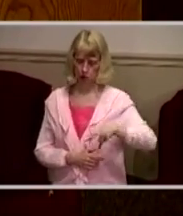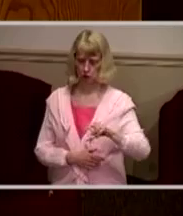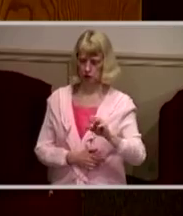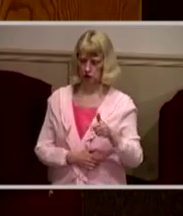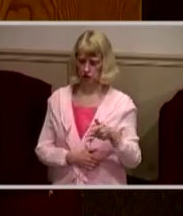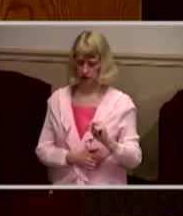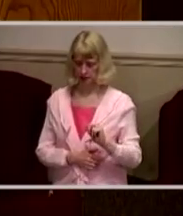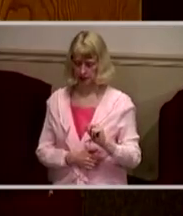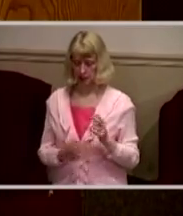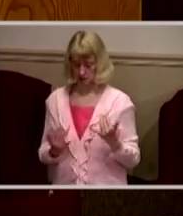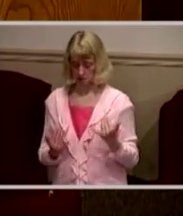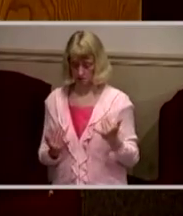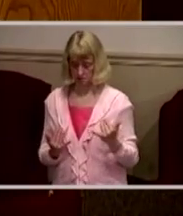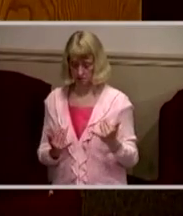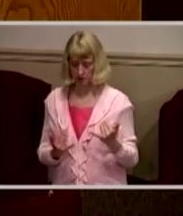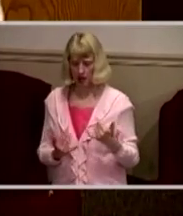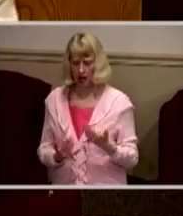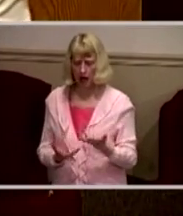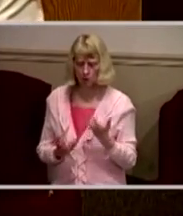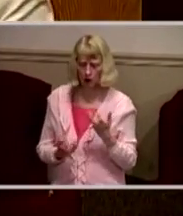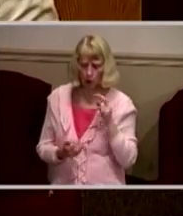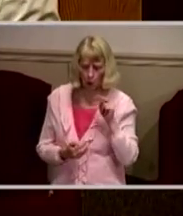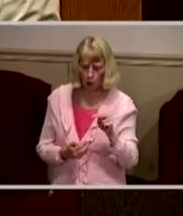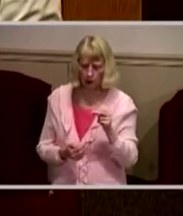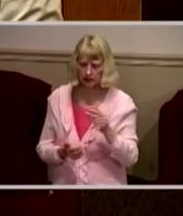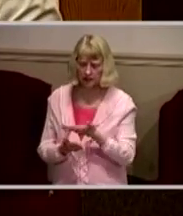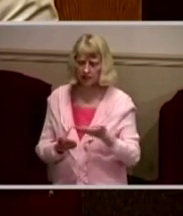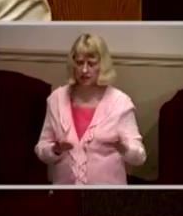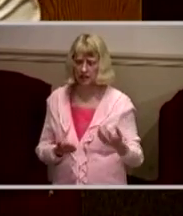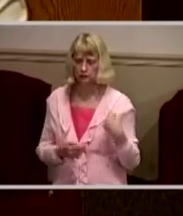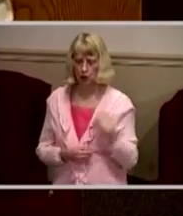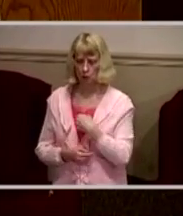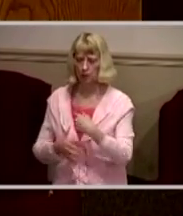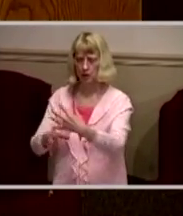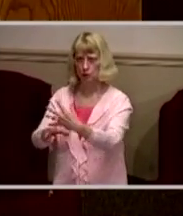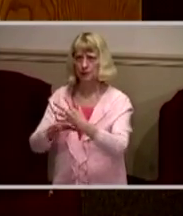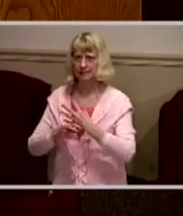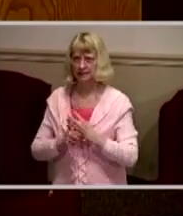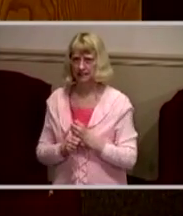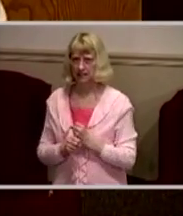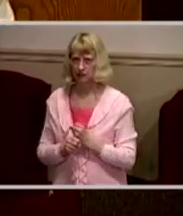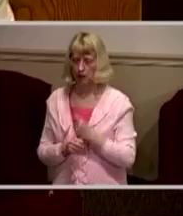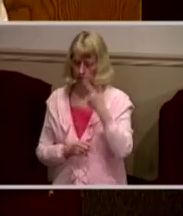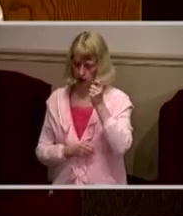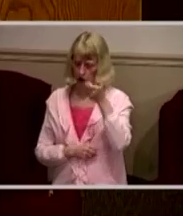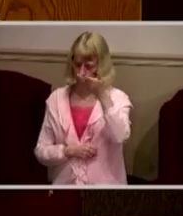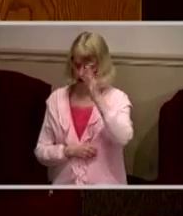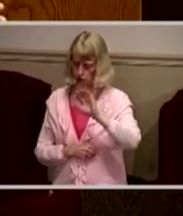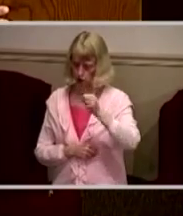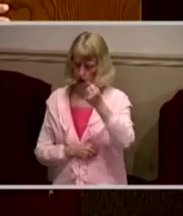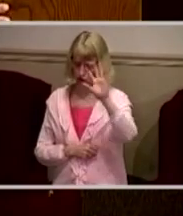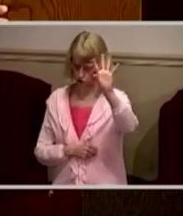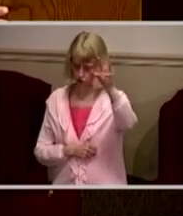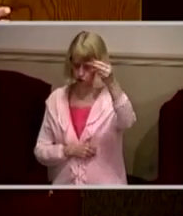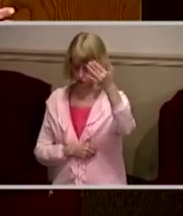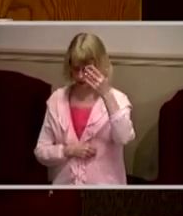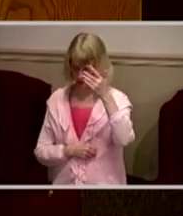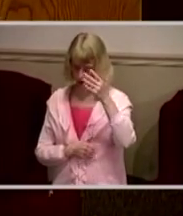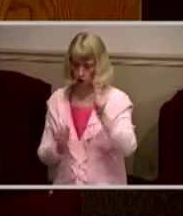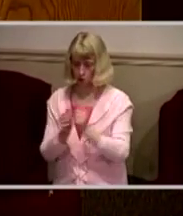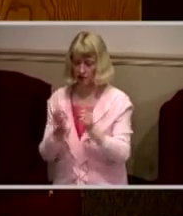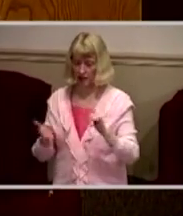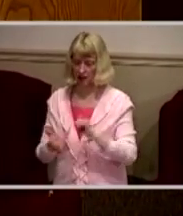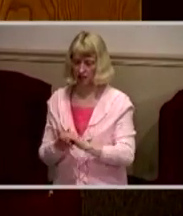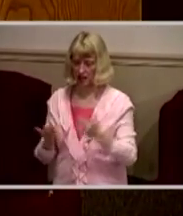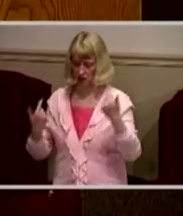I'm going to do in the message is to look at some of the things that we become recipients of because of God's grace, that without the grace of God, we